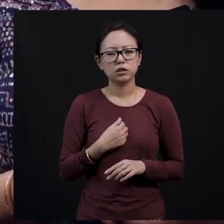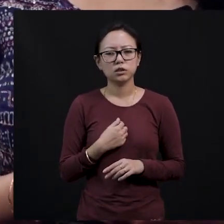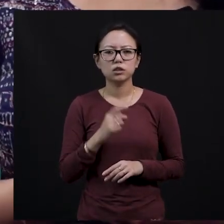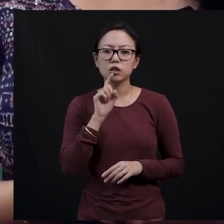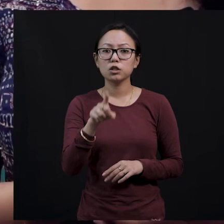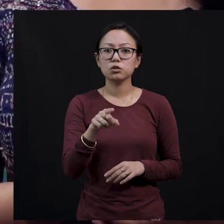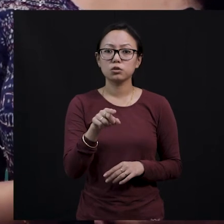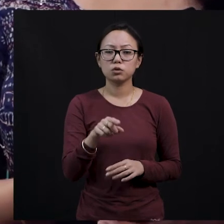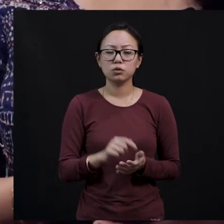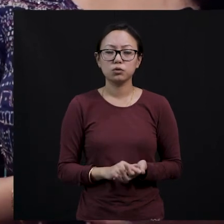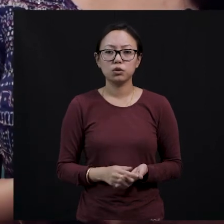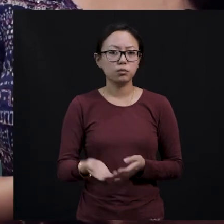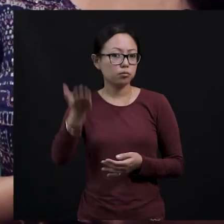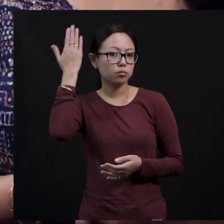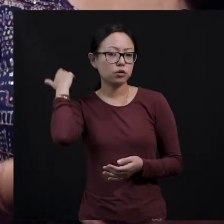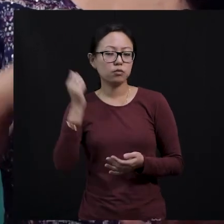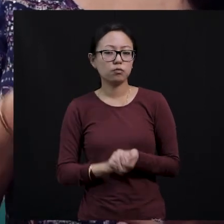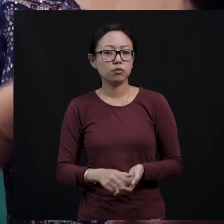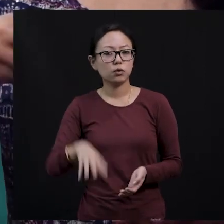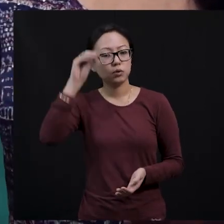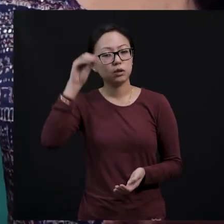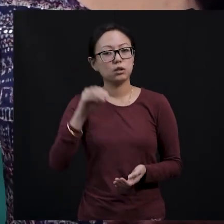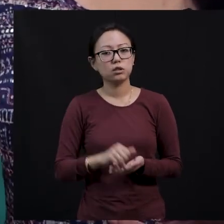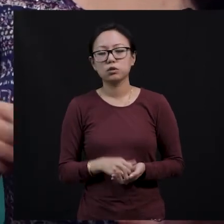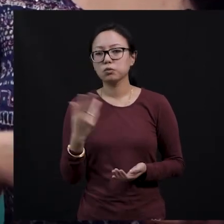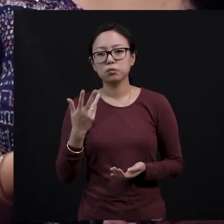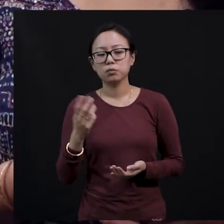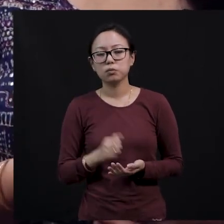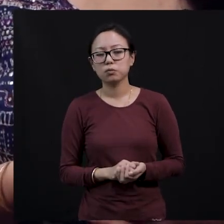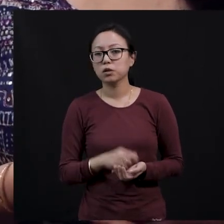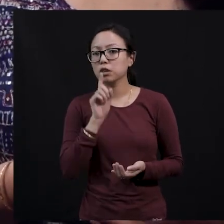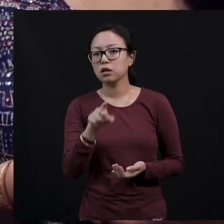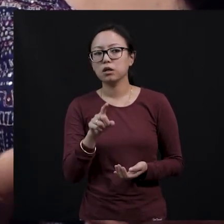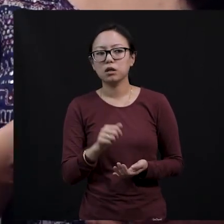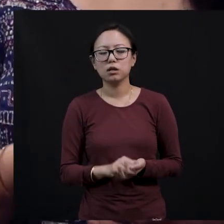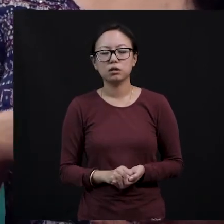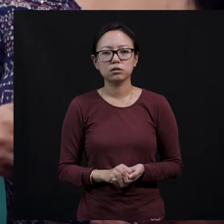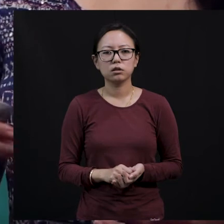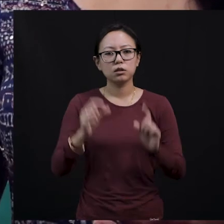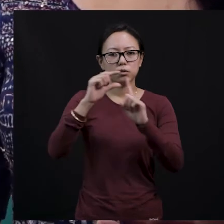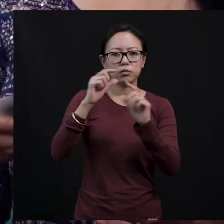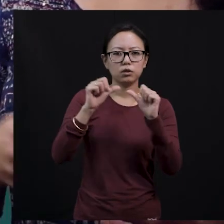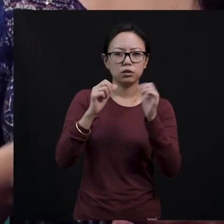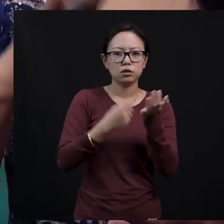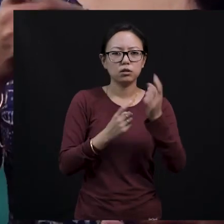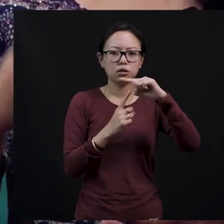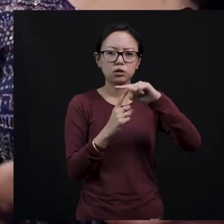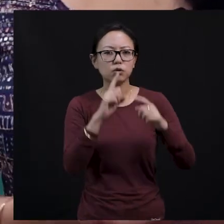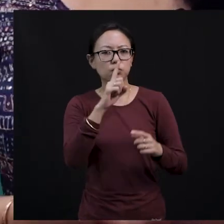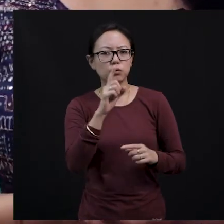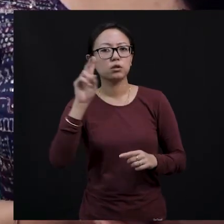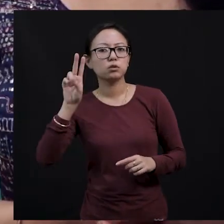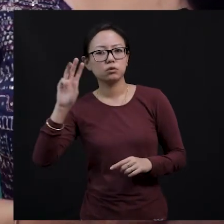again and remind yourself what all did we study in these part 1, 2 and 3, I